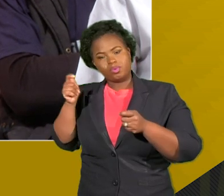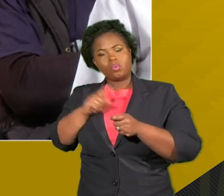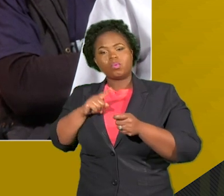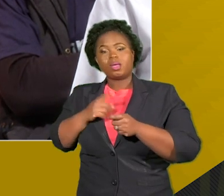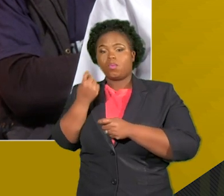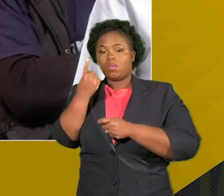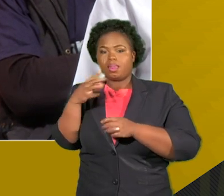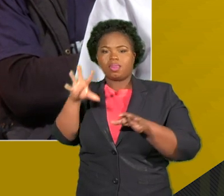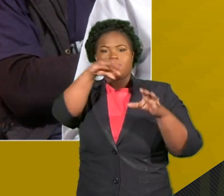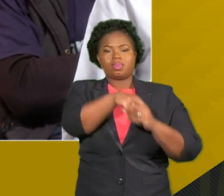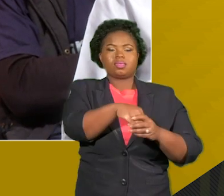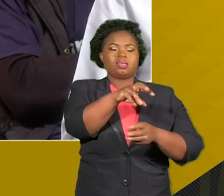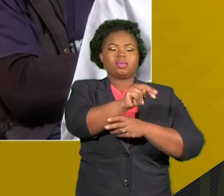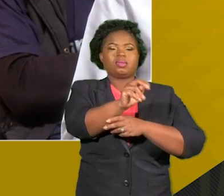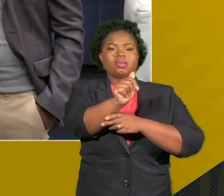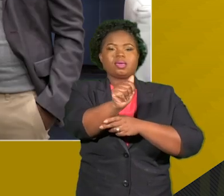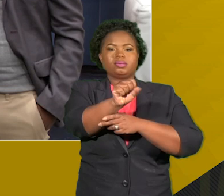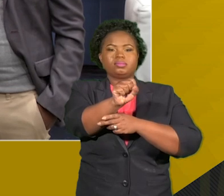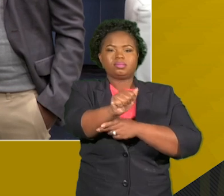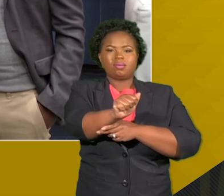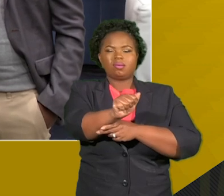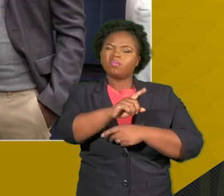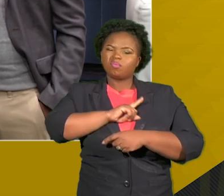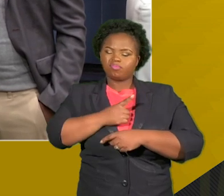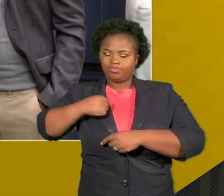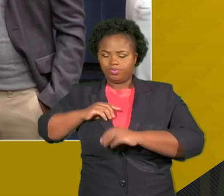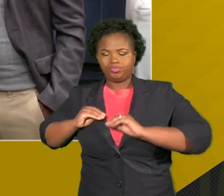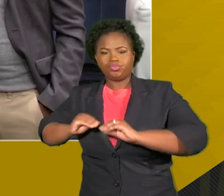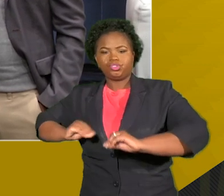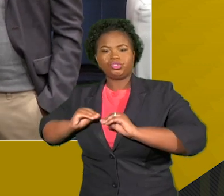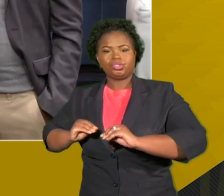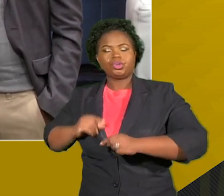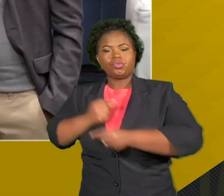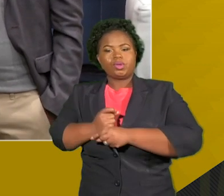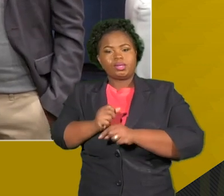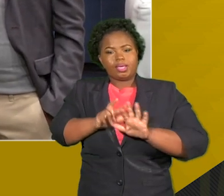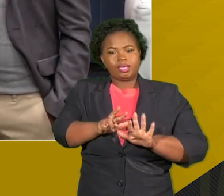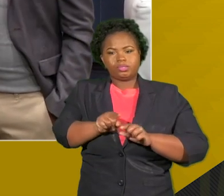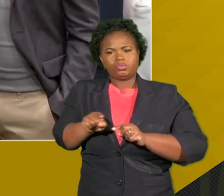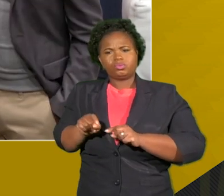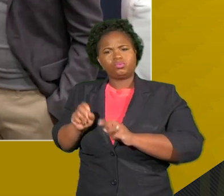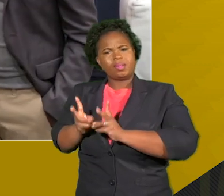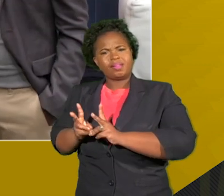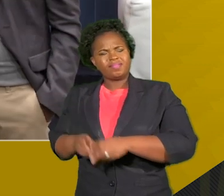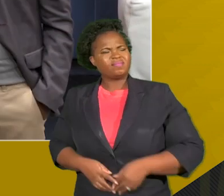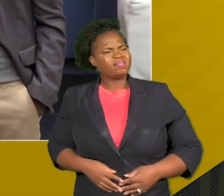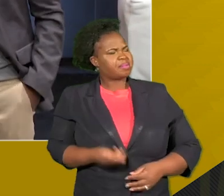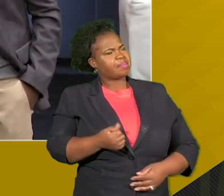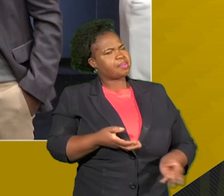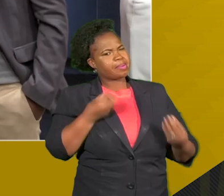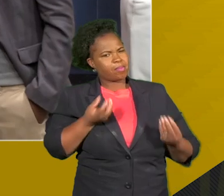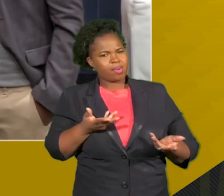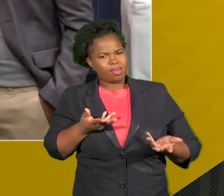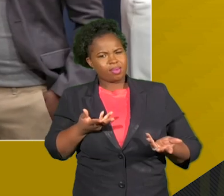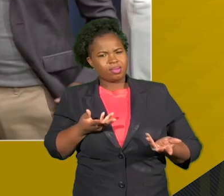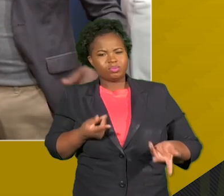Oh wow. So siba honor we teaching people my student from grade 8 until 12 science pen. Nithatha phi imali yokuthi nenzo zonke lezi zinto